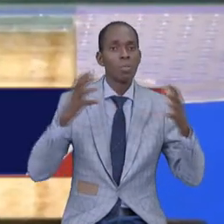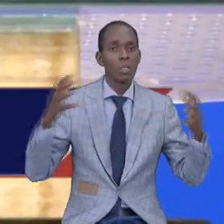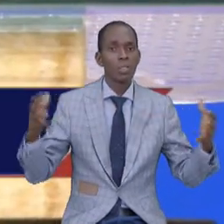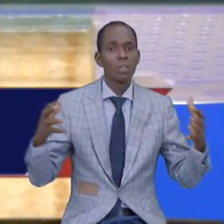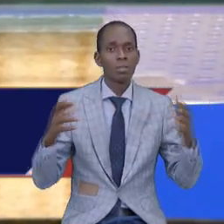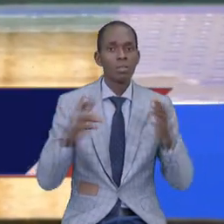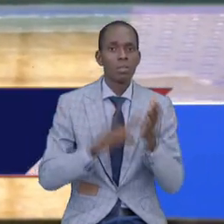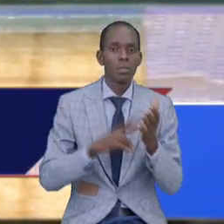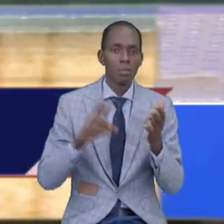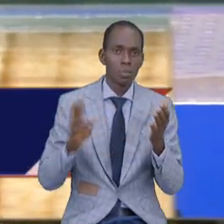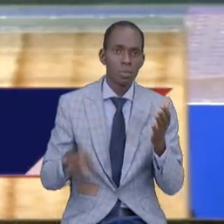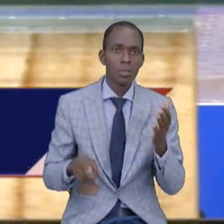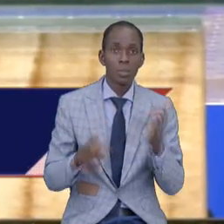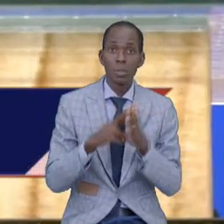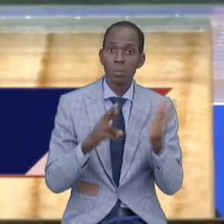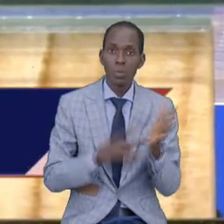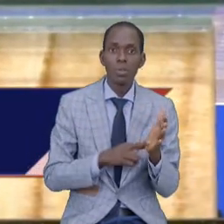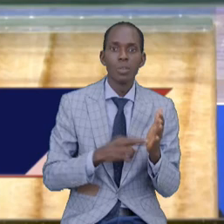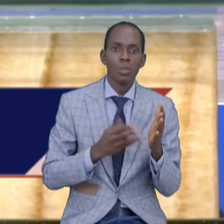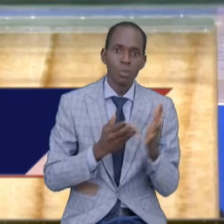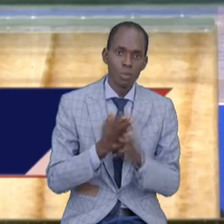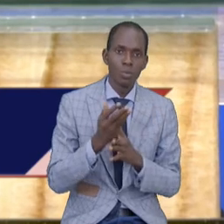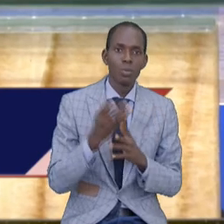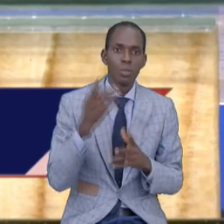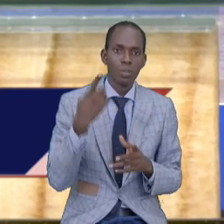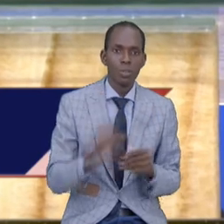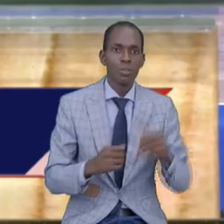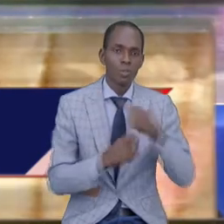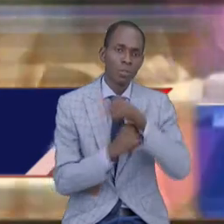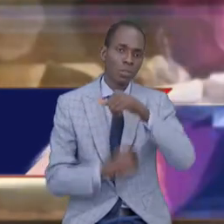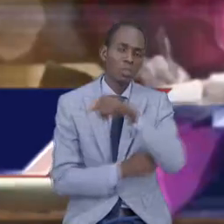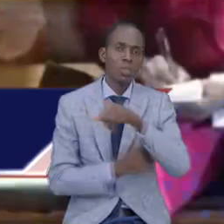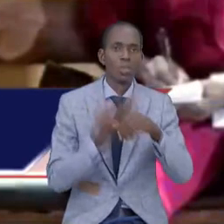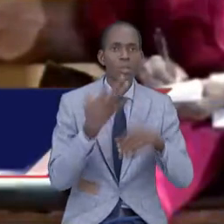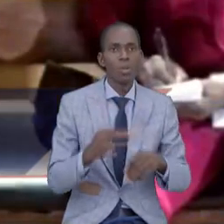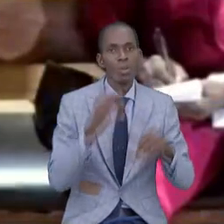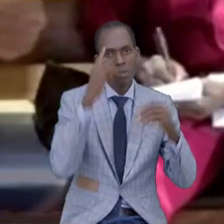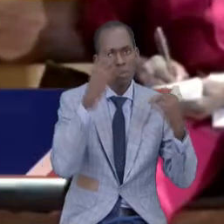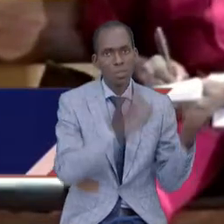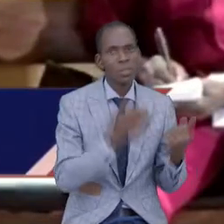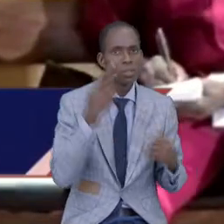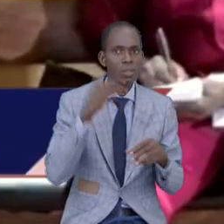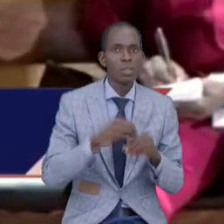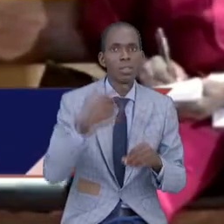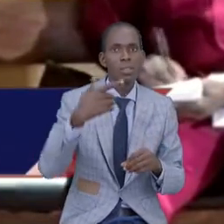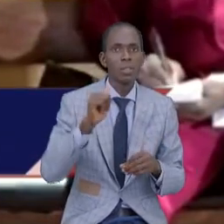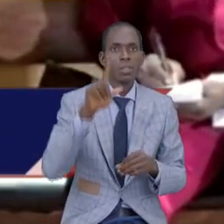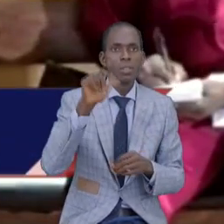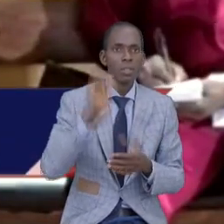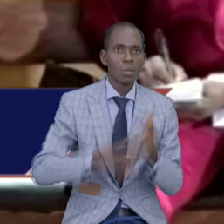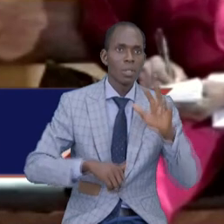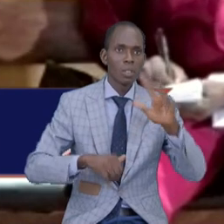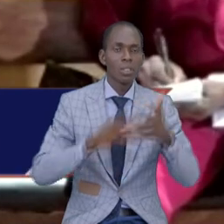reports through the foundation of faith. Look at Galatians chapter 3, verse 5.